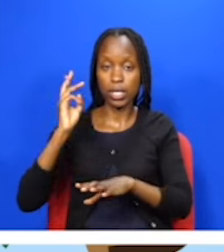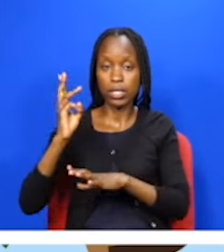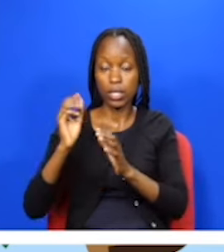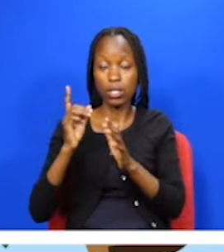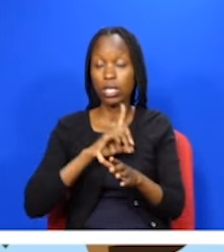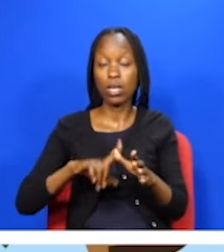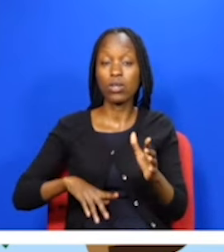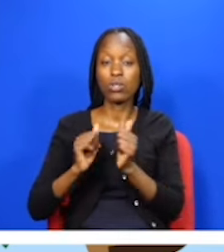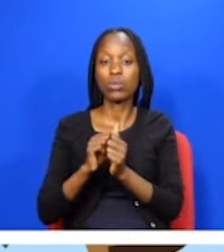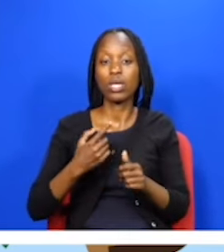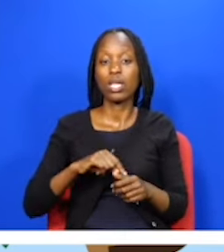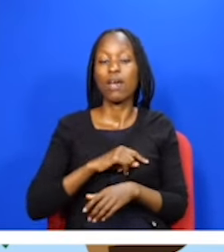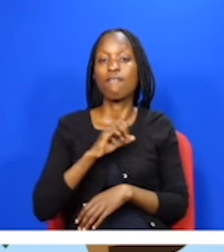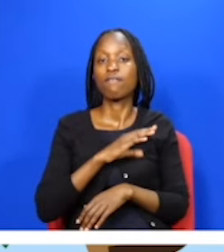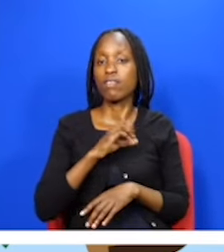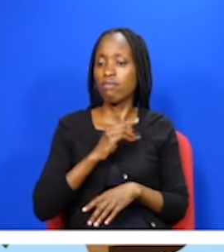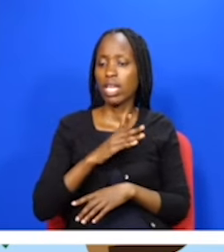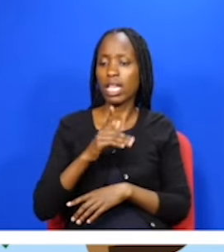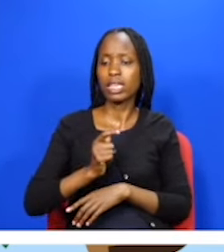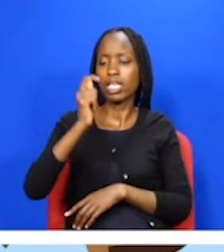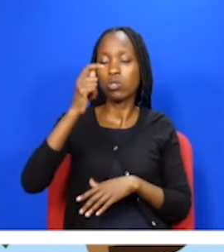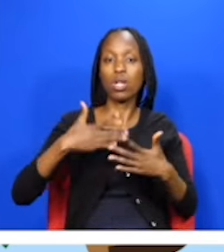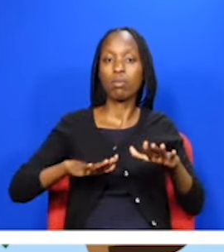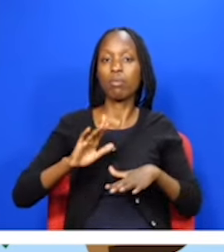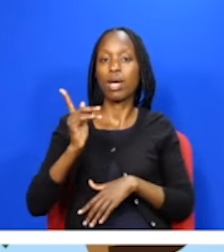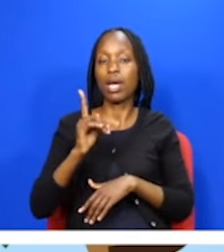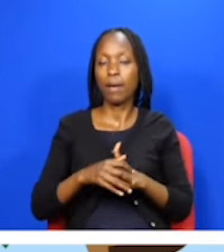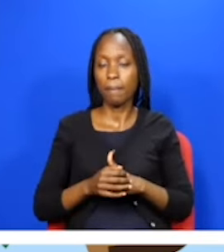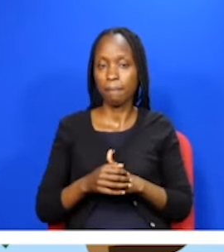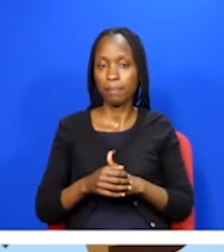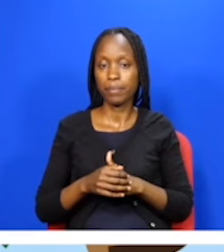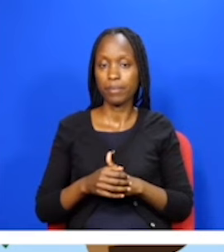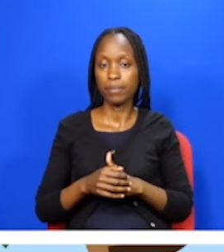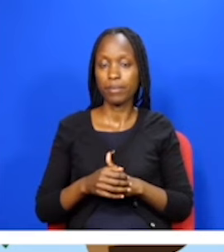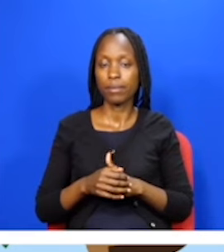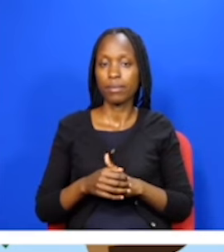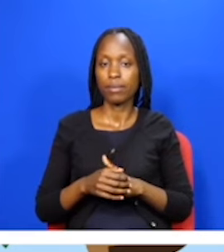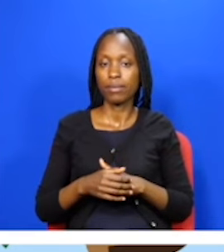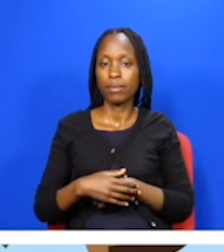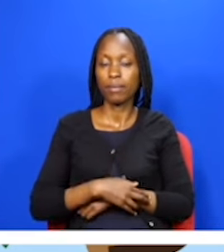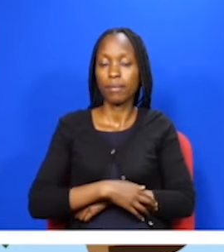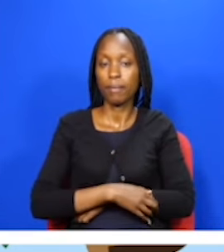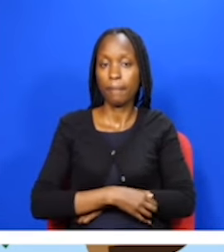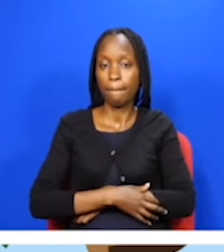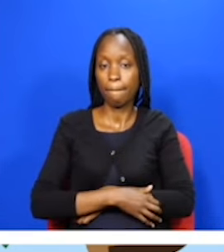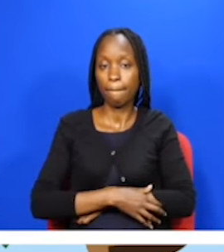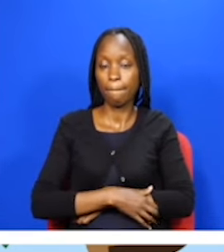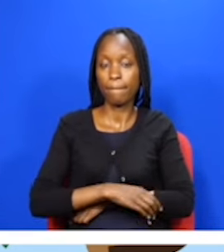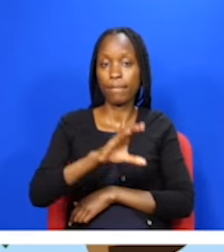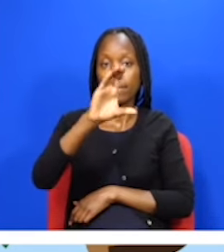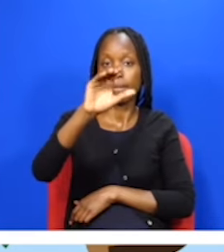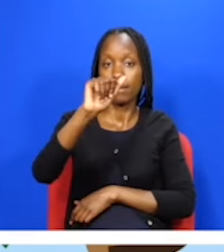Do not fear them.'" That's the Bible. So Caleb and